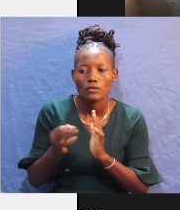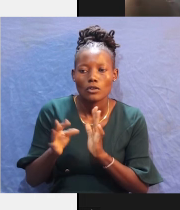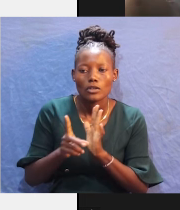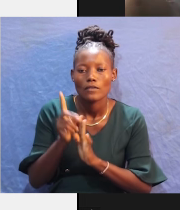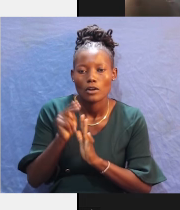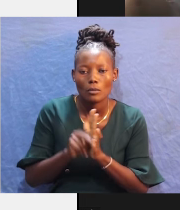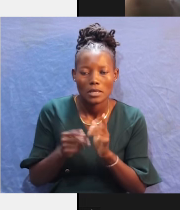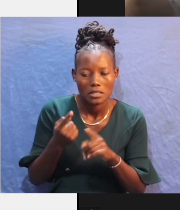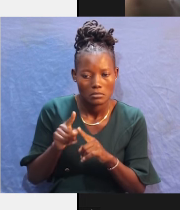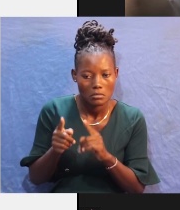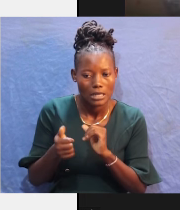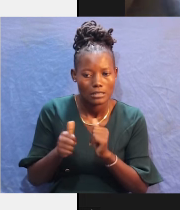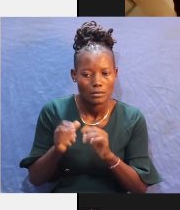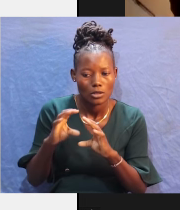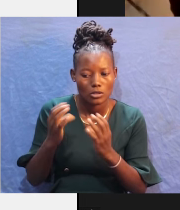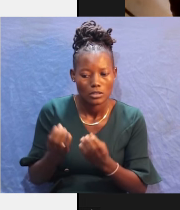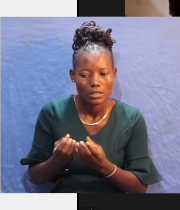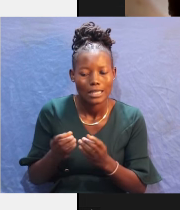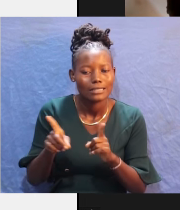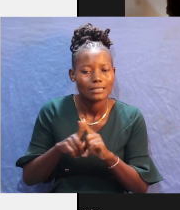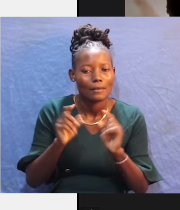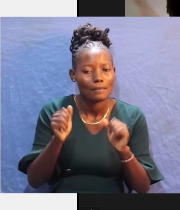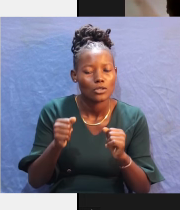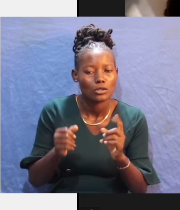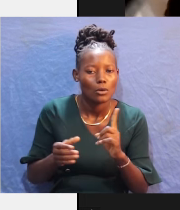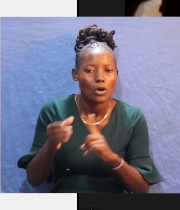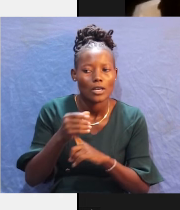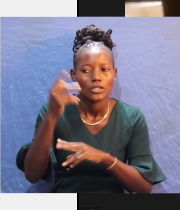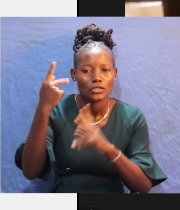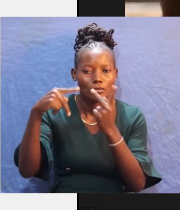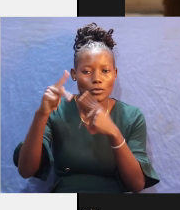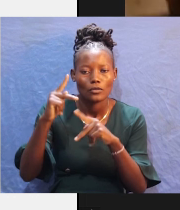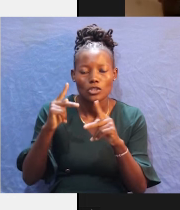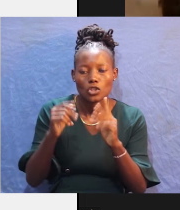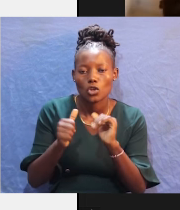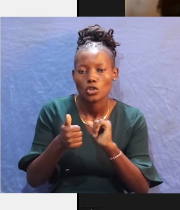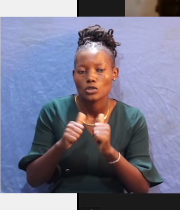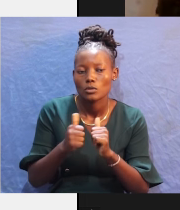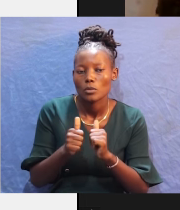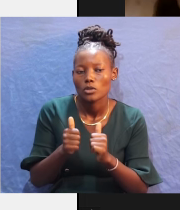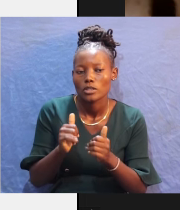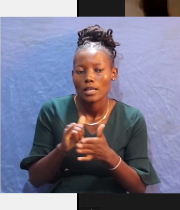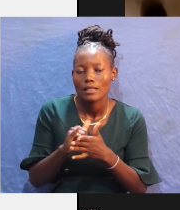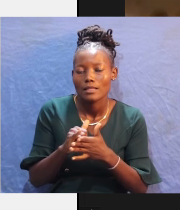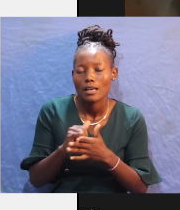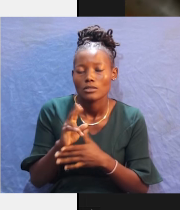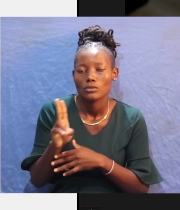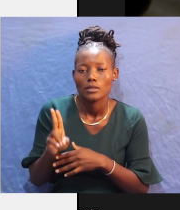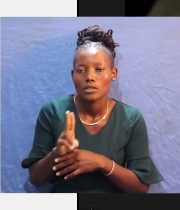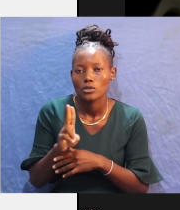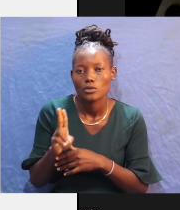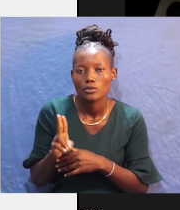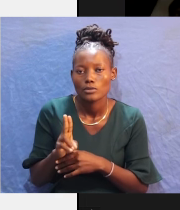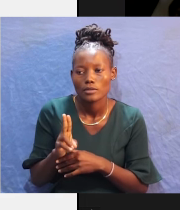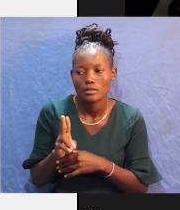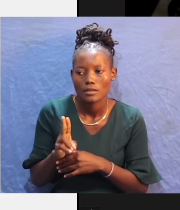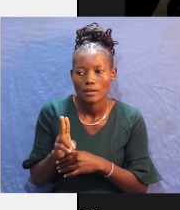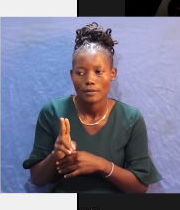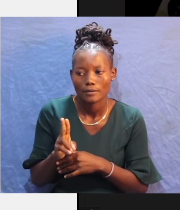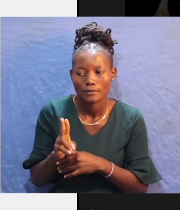social developmental, meaning I work with you on your life skills. We develop life skills, but football is not